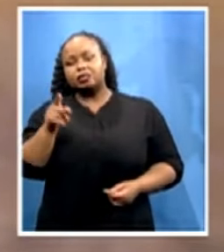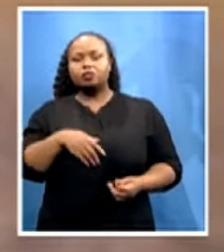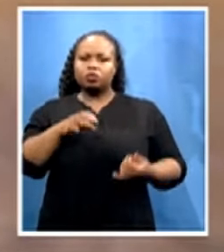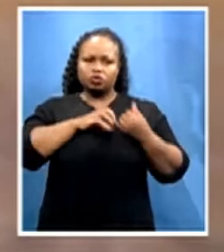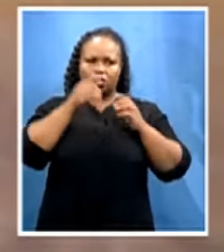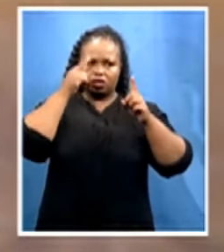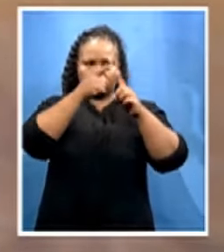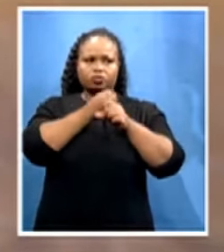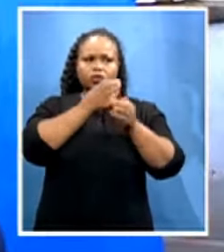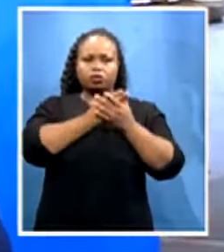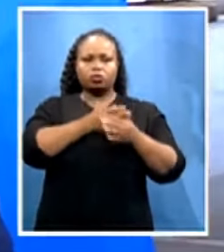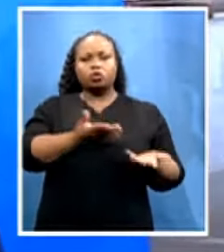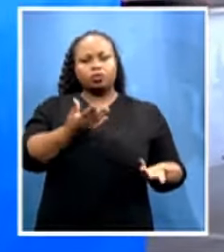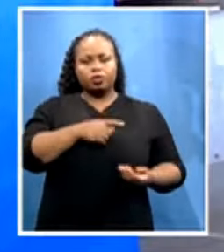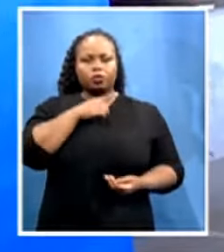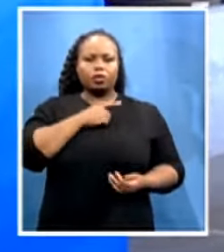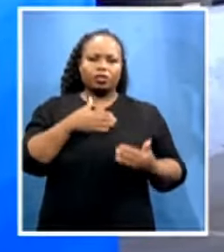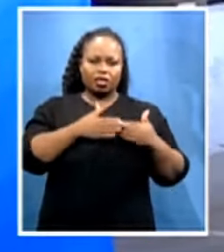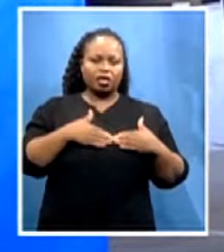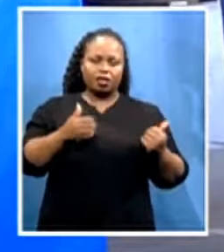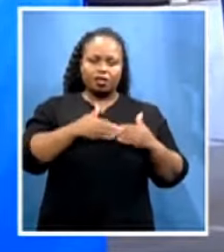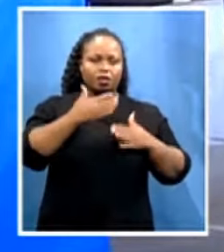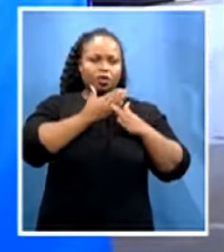workers that are being vaccinated.